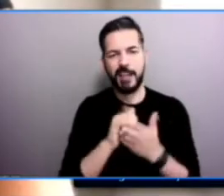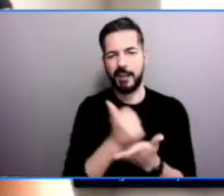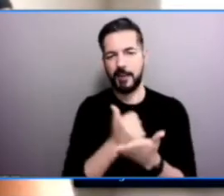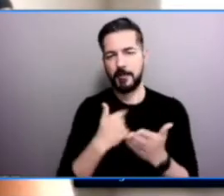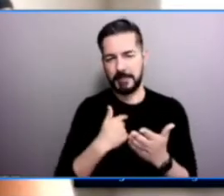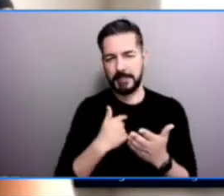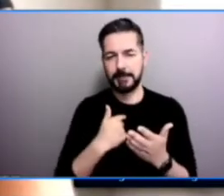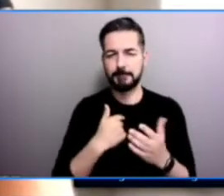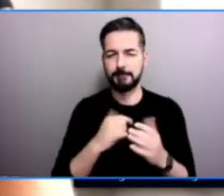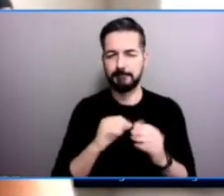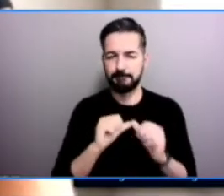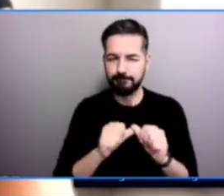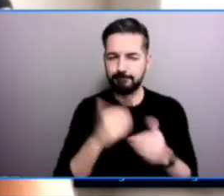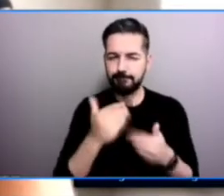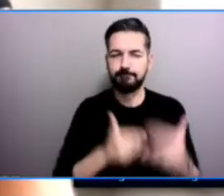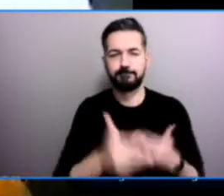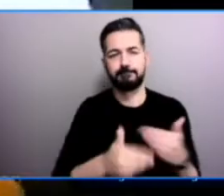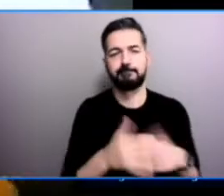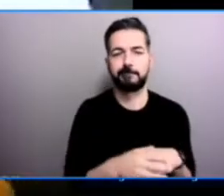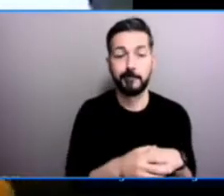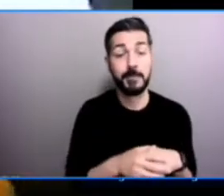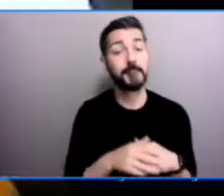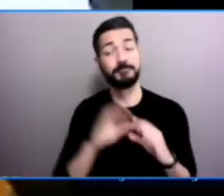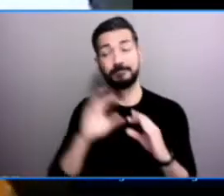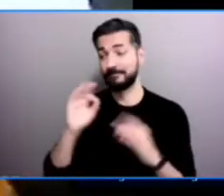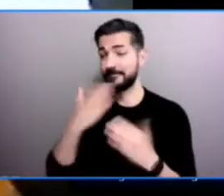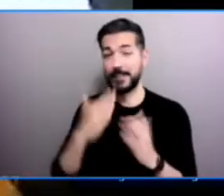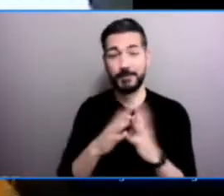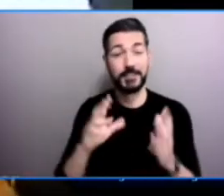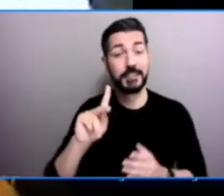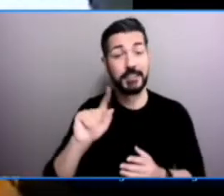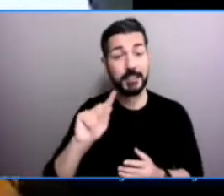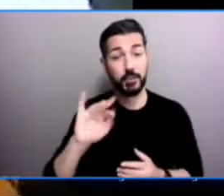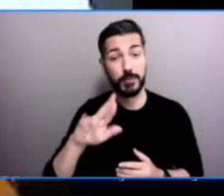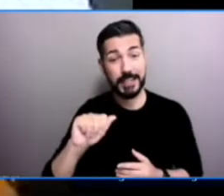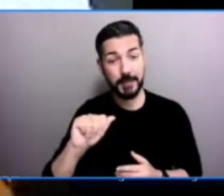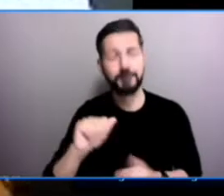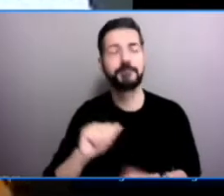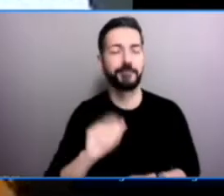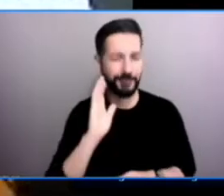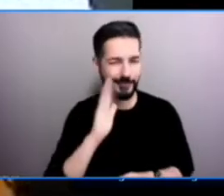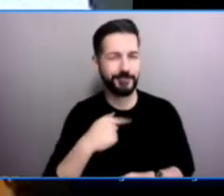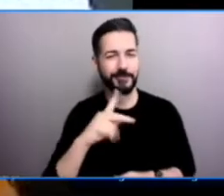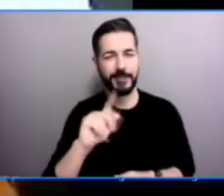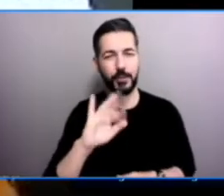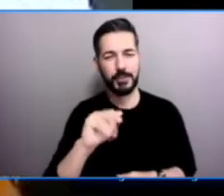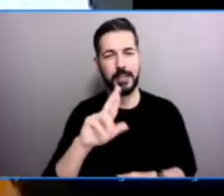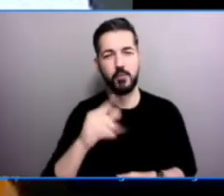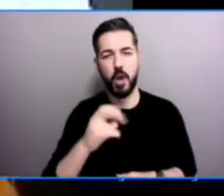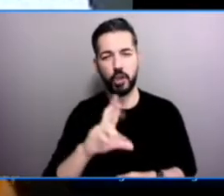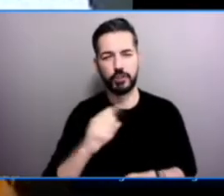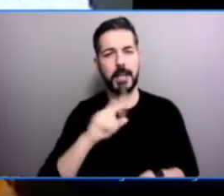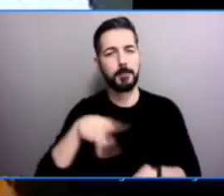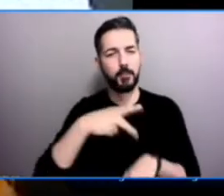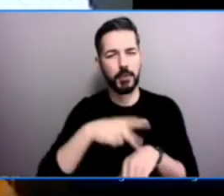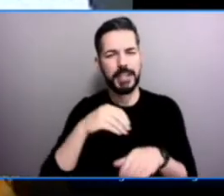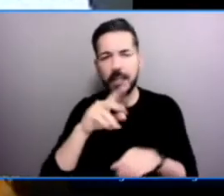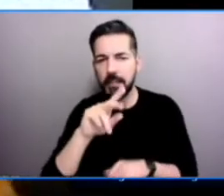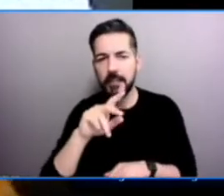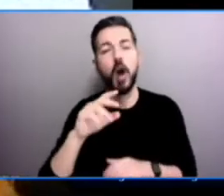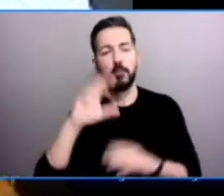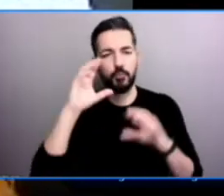right partners and allies and community to work on the issue with. There were so many times where we were